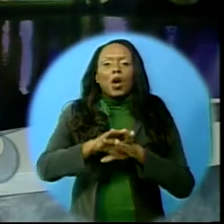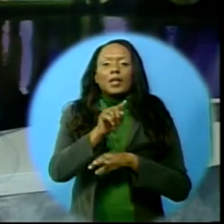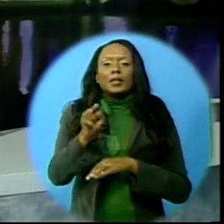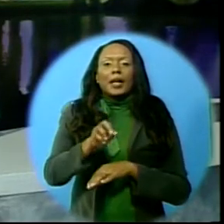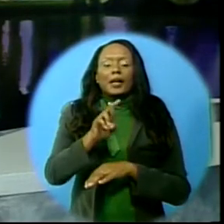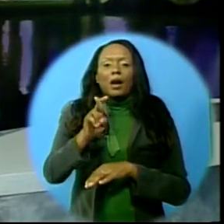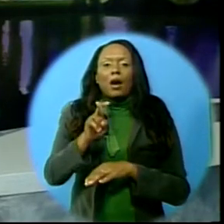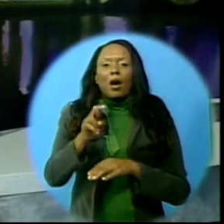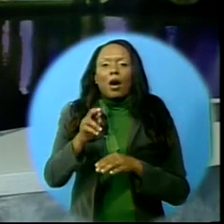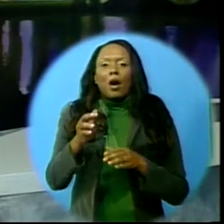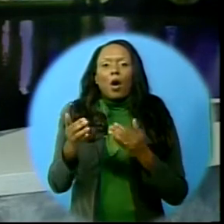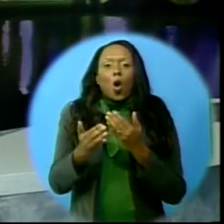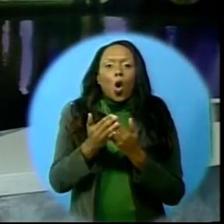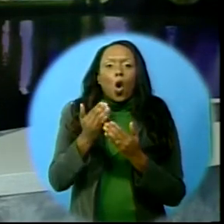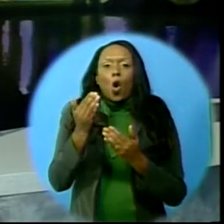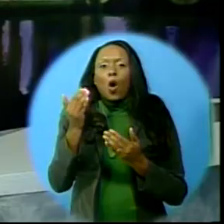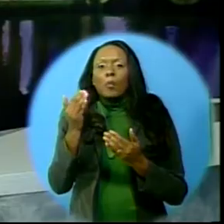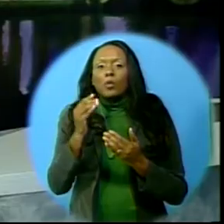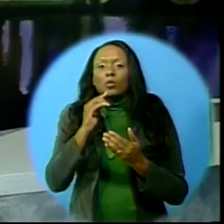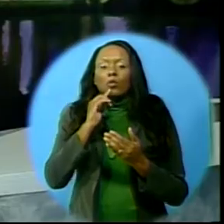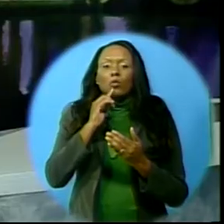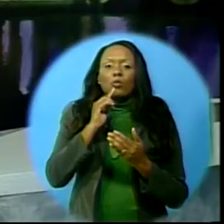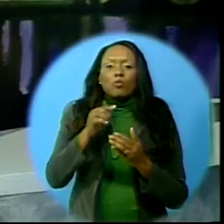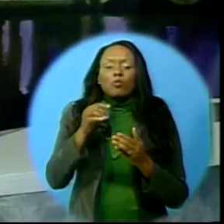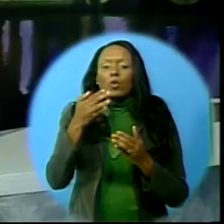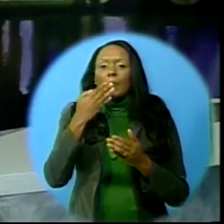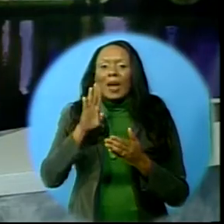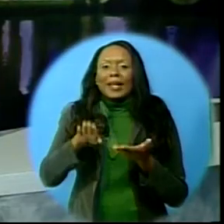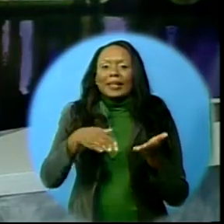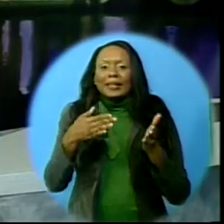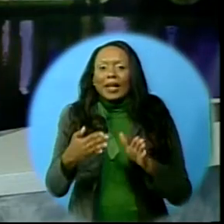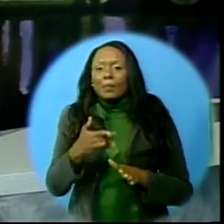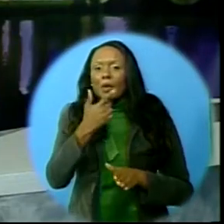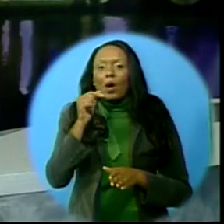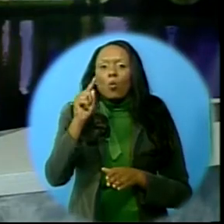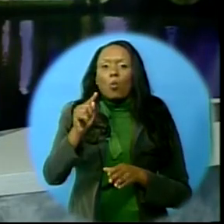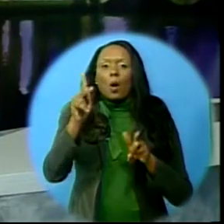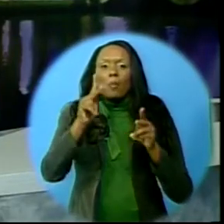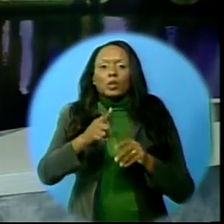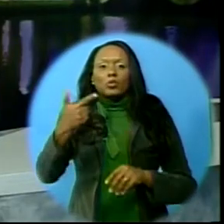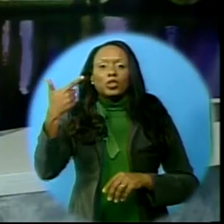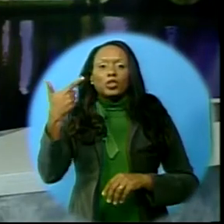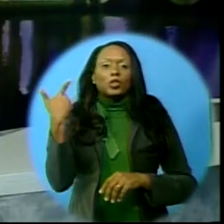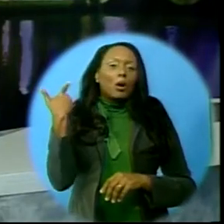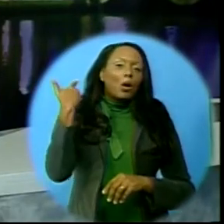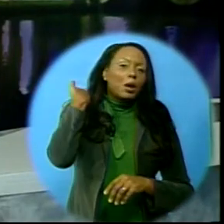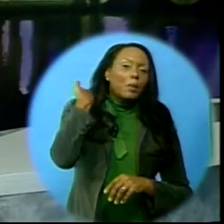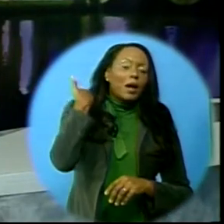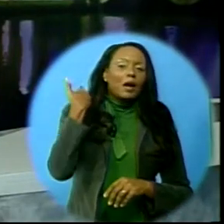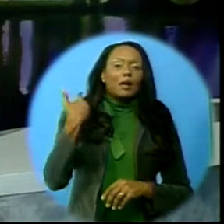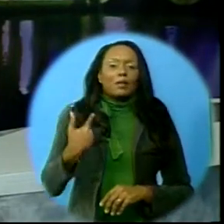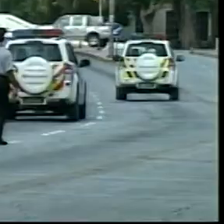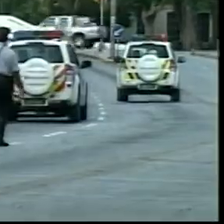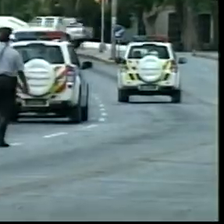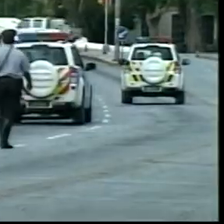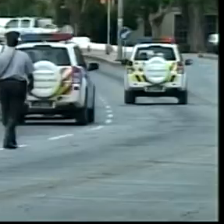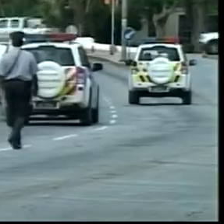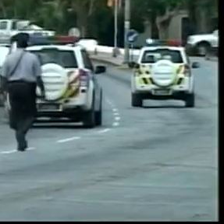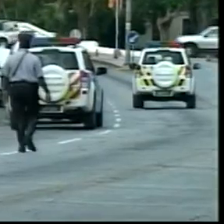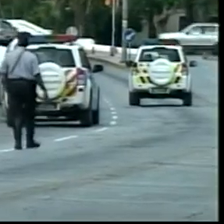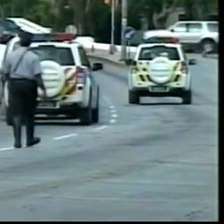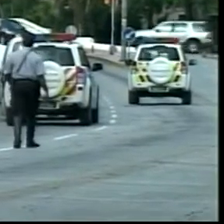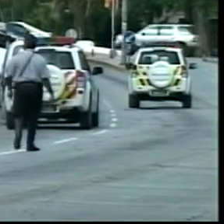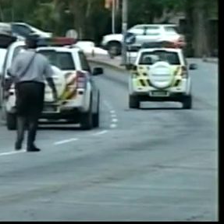almost turned deadly after a disagreement between passengers led to one of them being shot in his back. Police, who